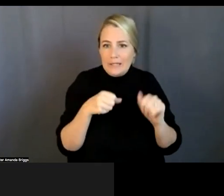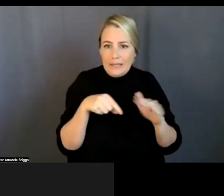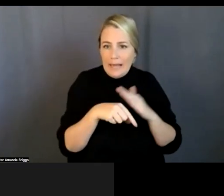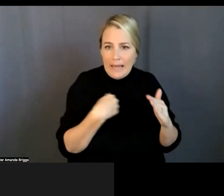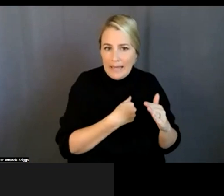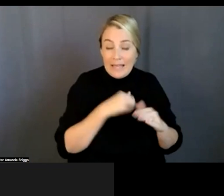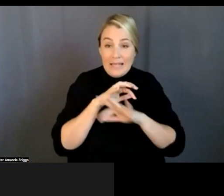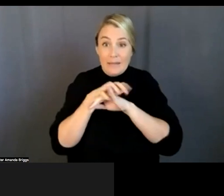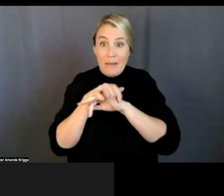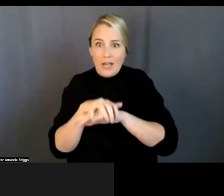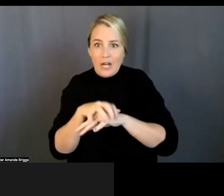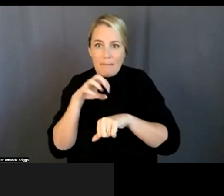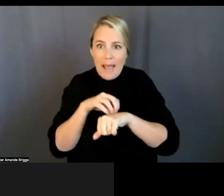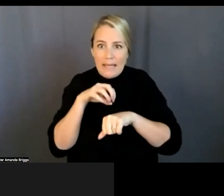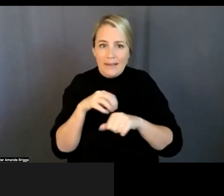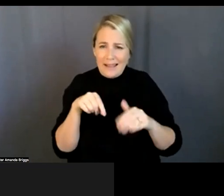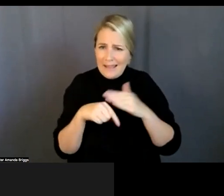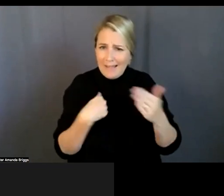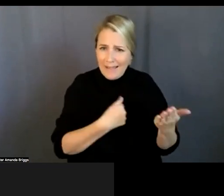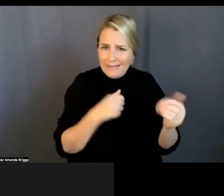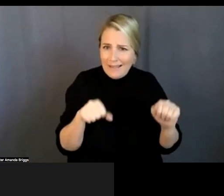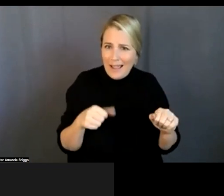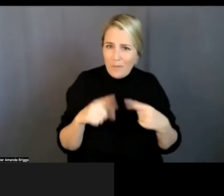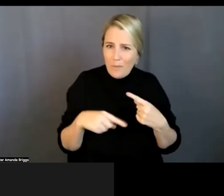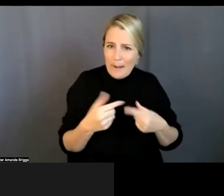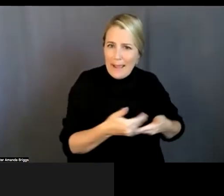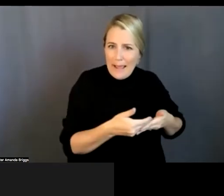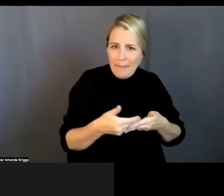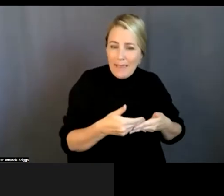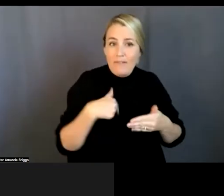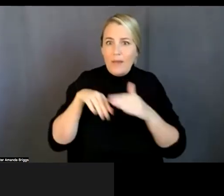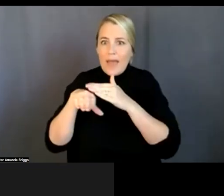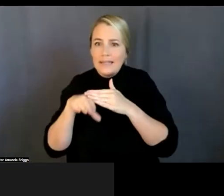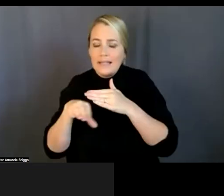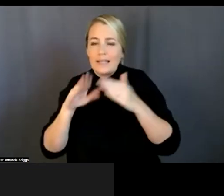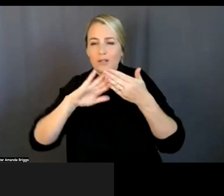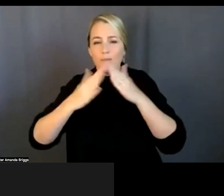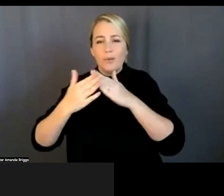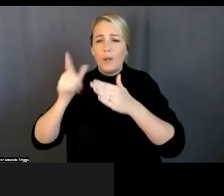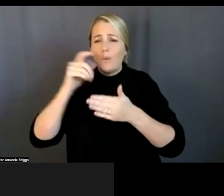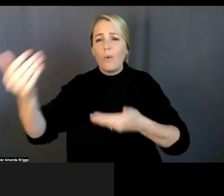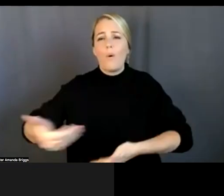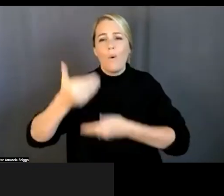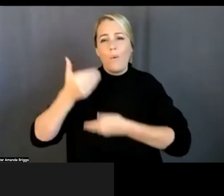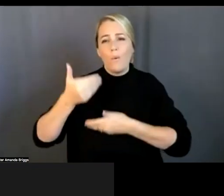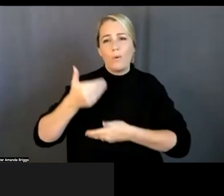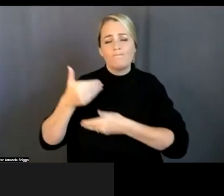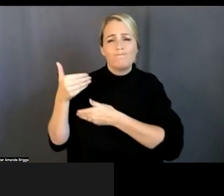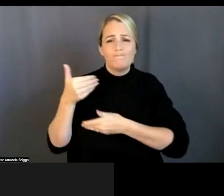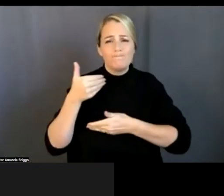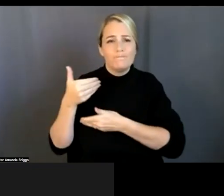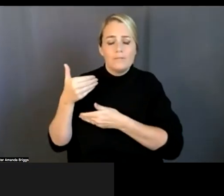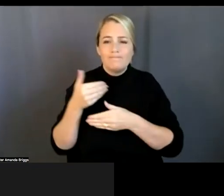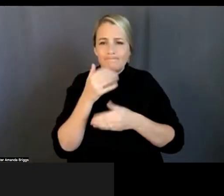us. It's only if we have access to other people, to a community who holds us and holds us with care, that